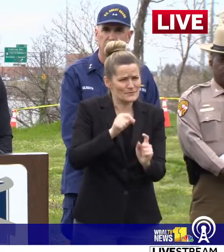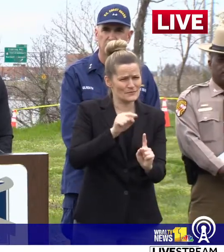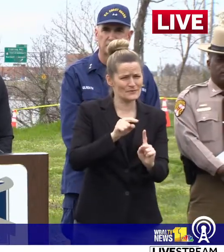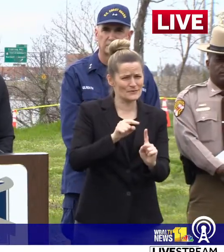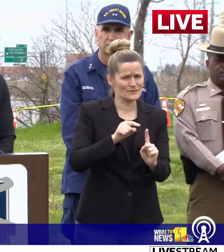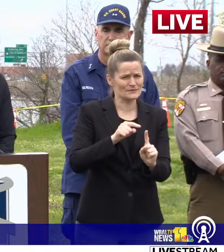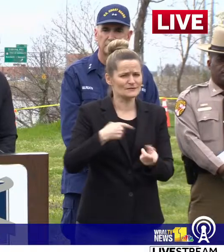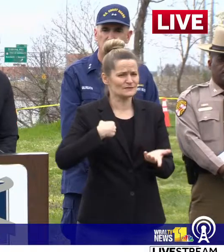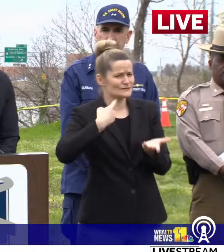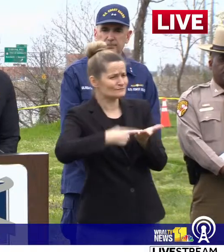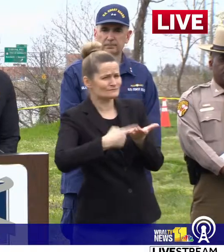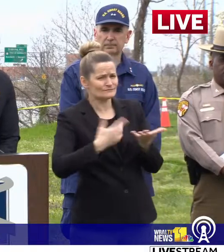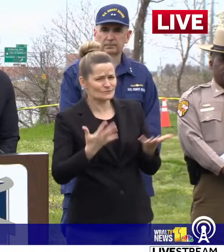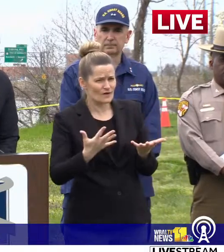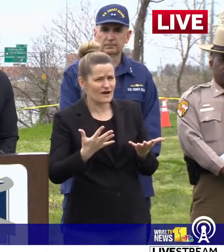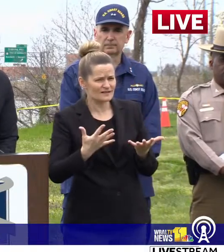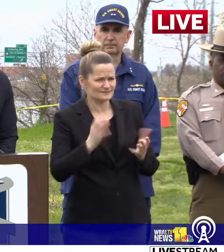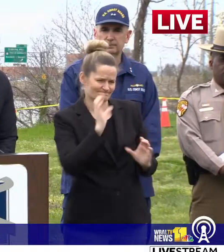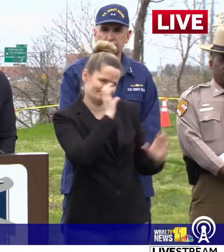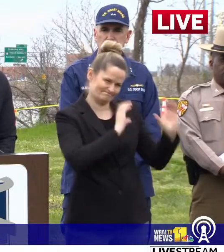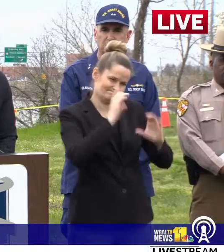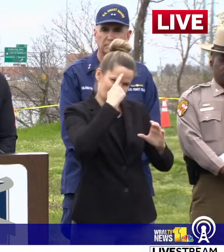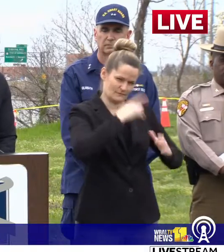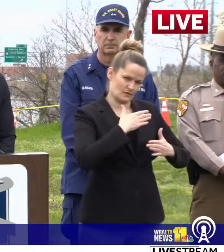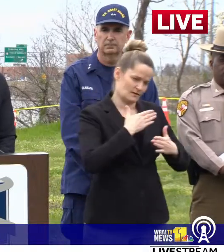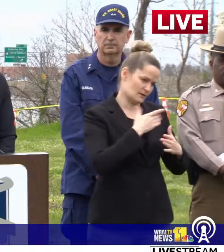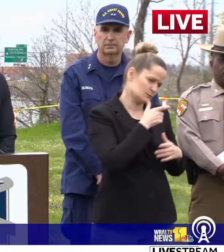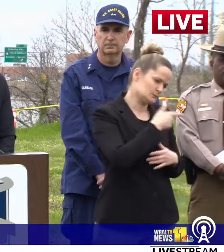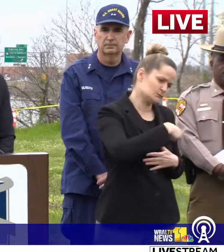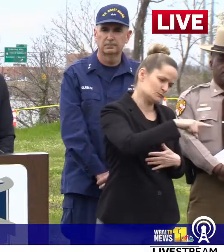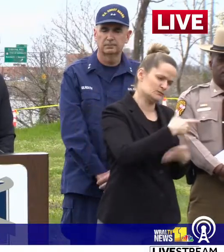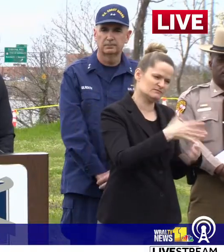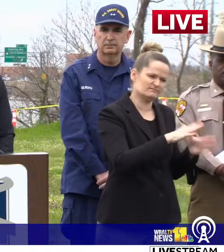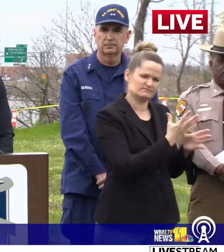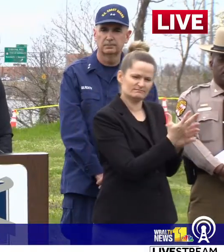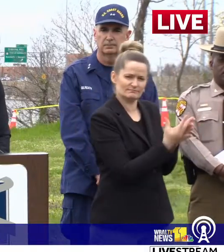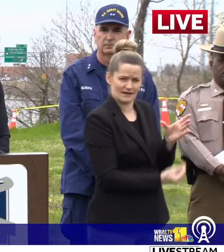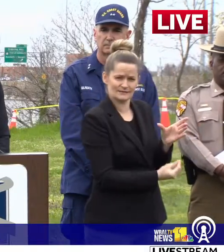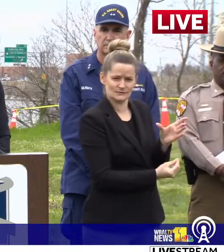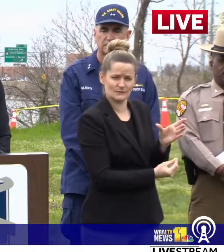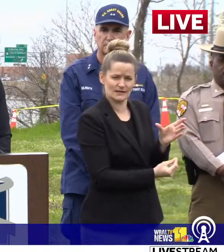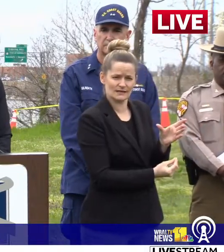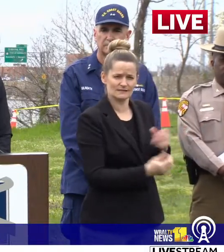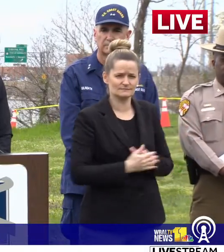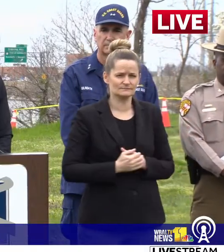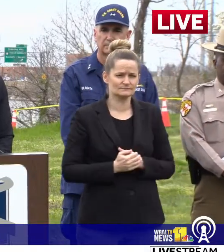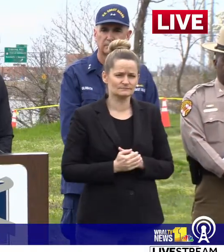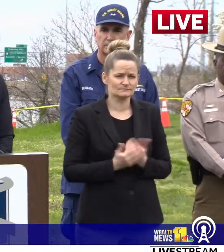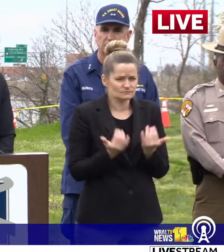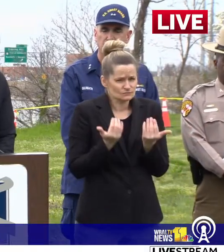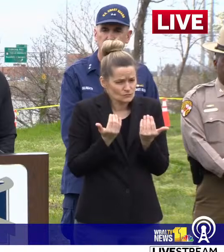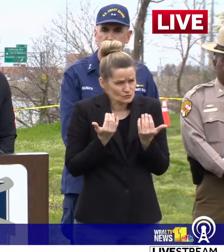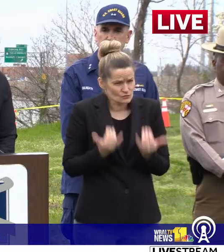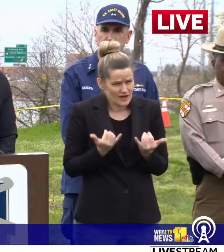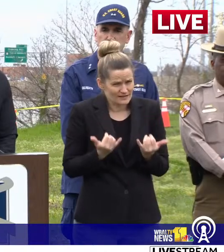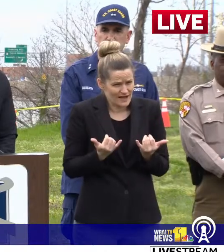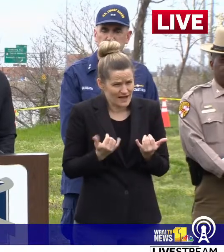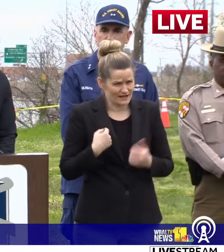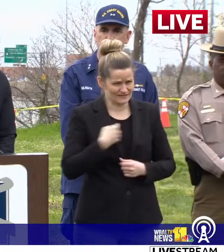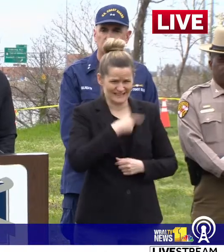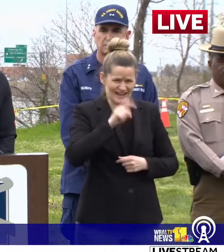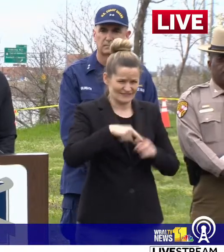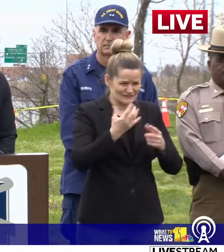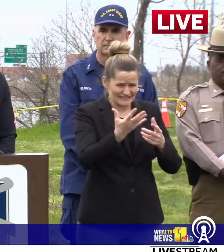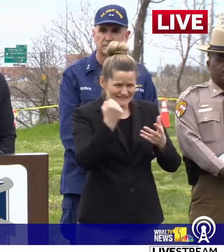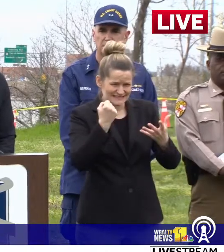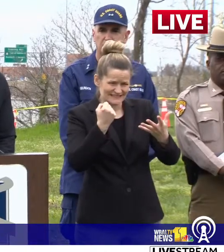efforts. As I mentioned yesterday, we need to do more work on clearing the channel in order to move forward. This